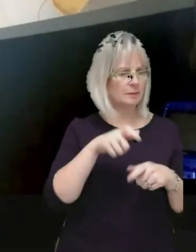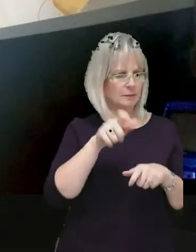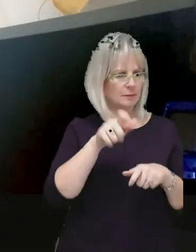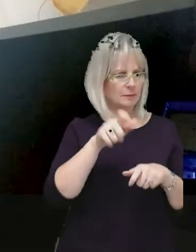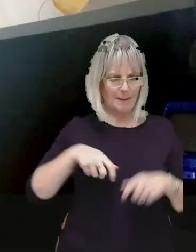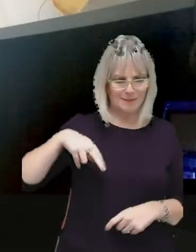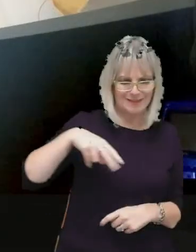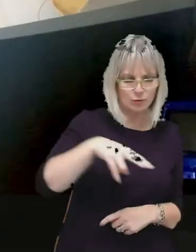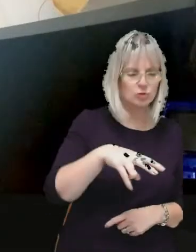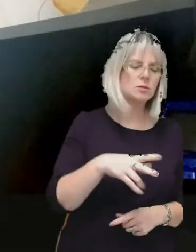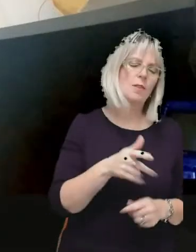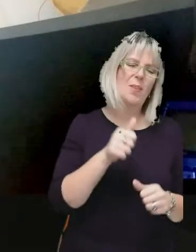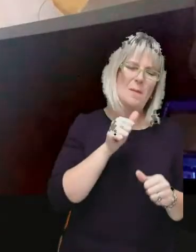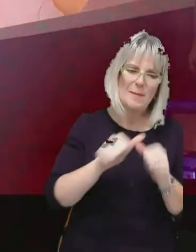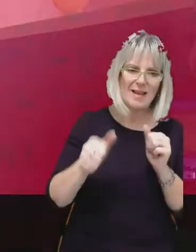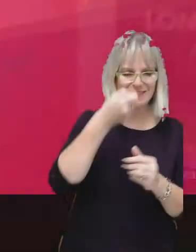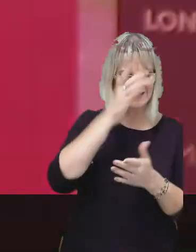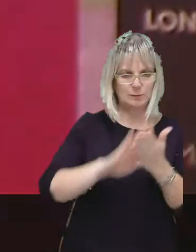for your answer.